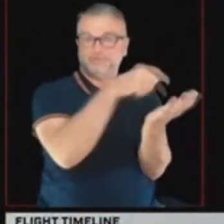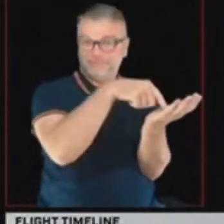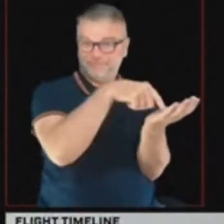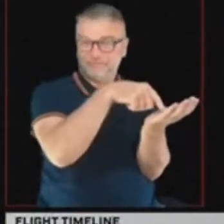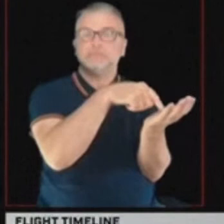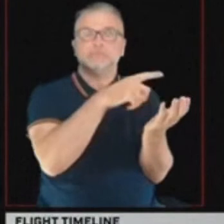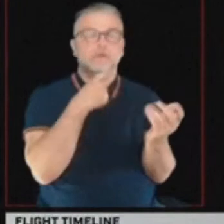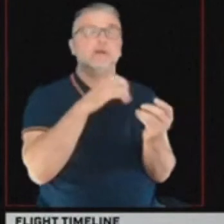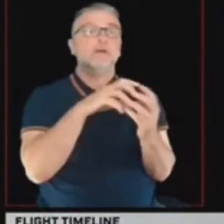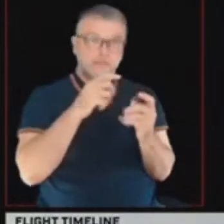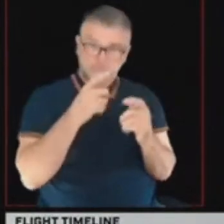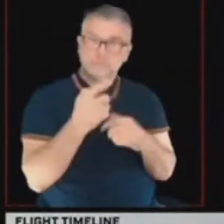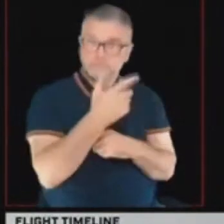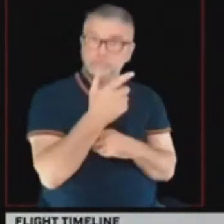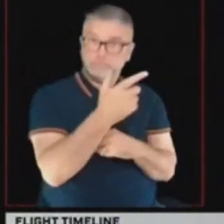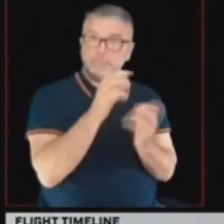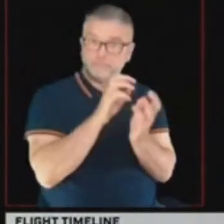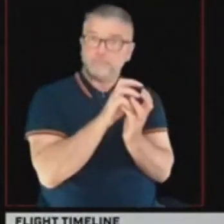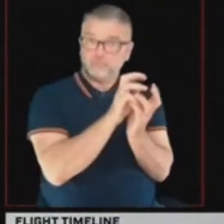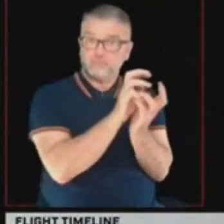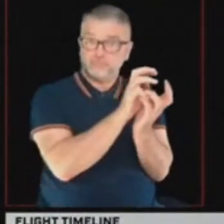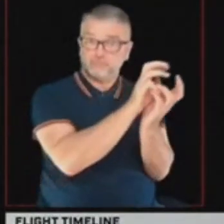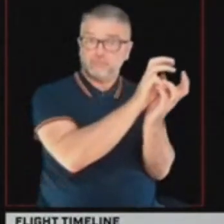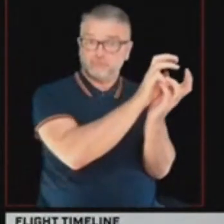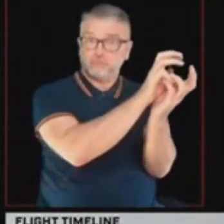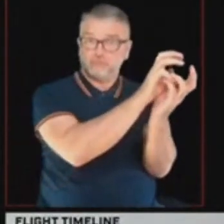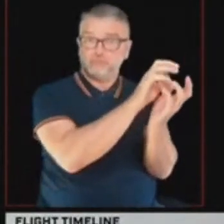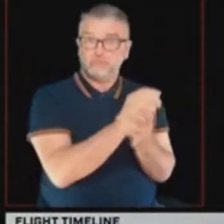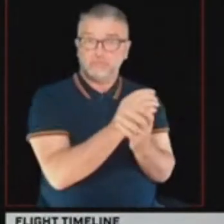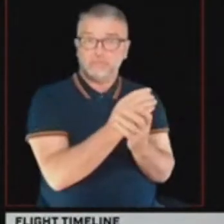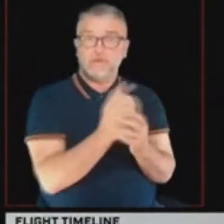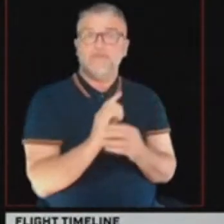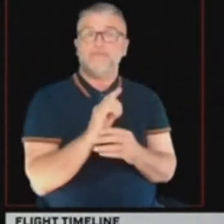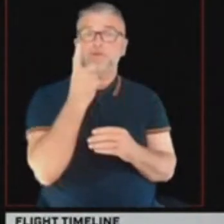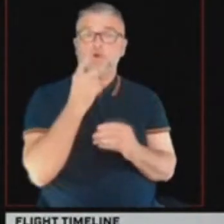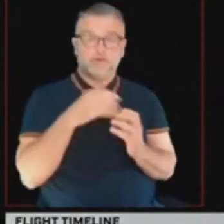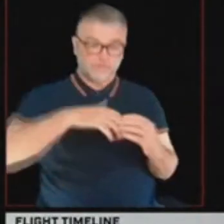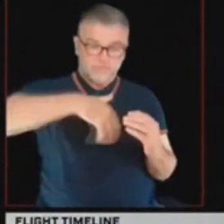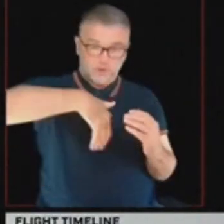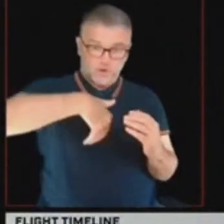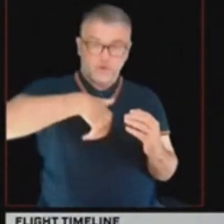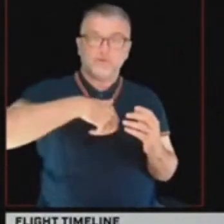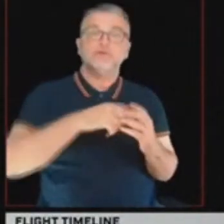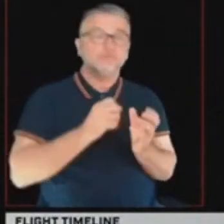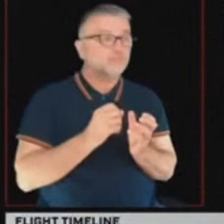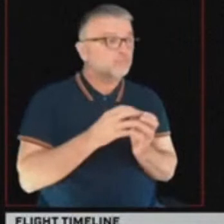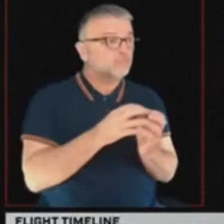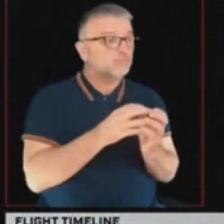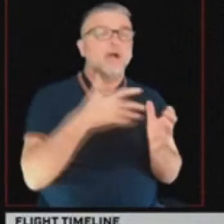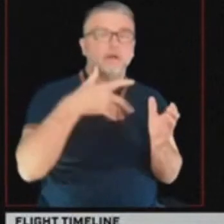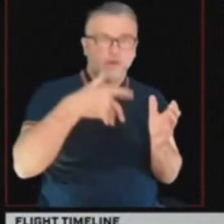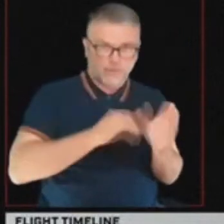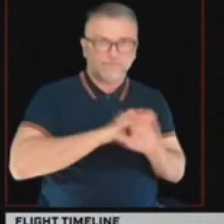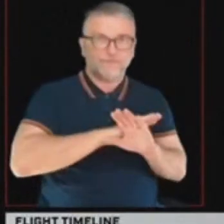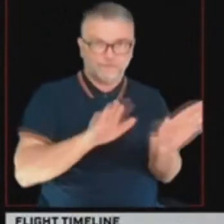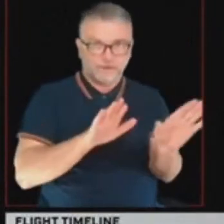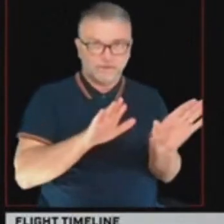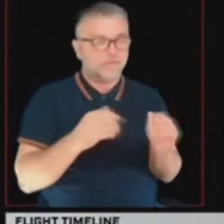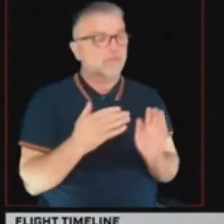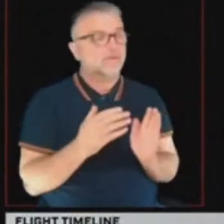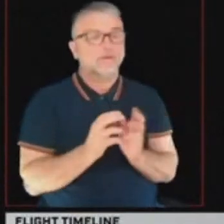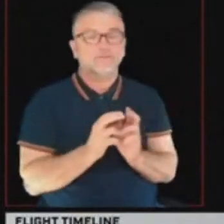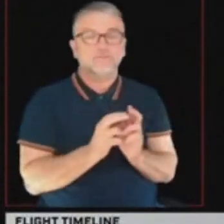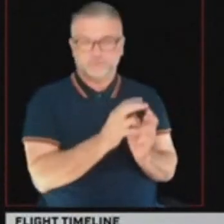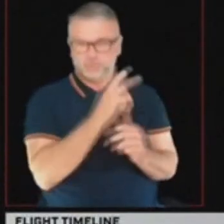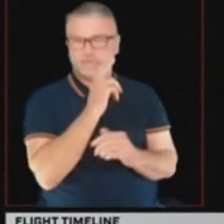to fly under power on our second stage during that first burn, and then we'll have that cut off. And you can see the